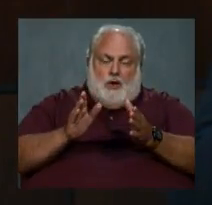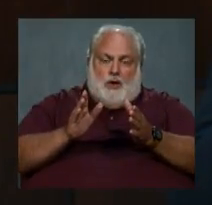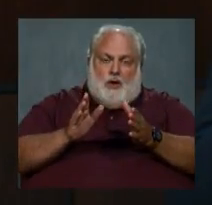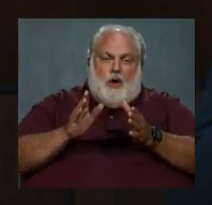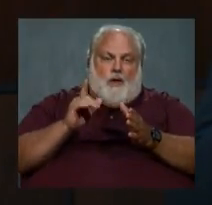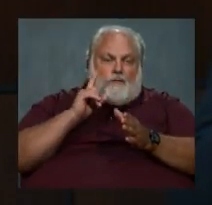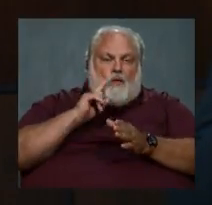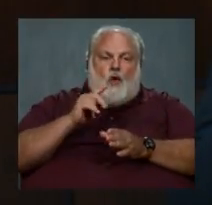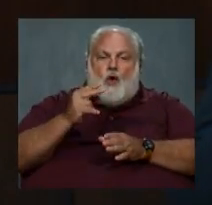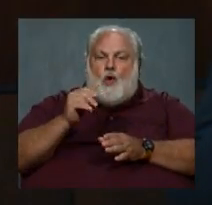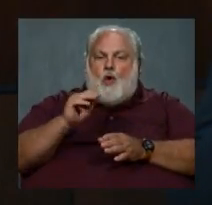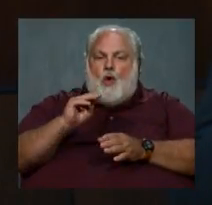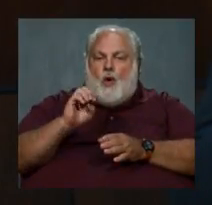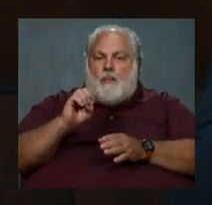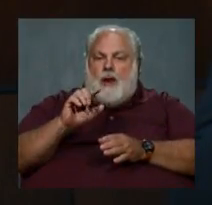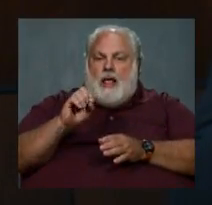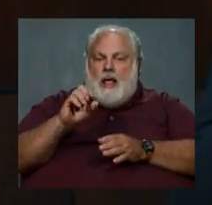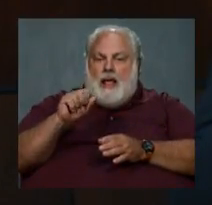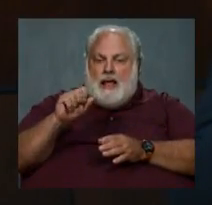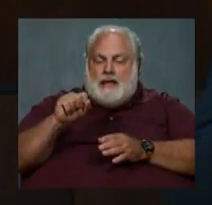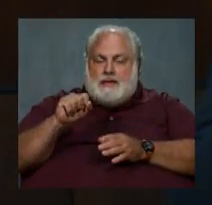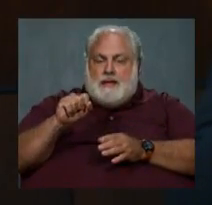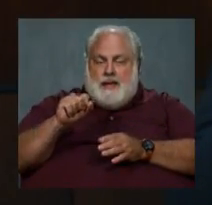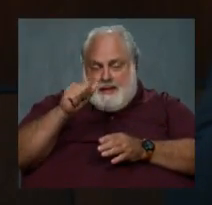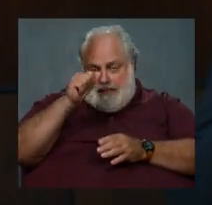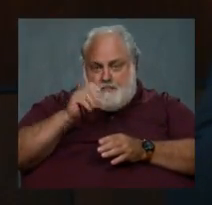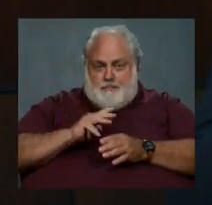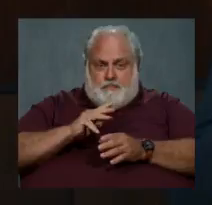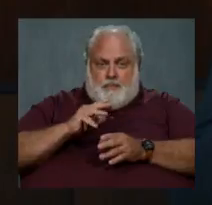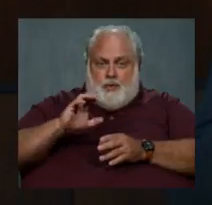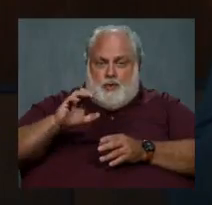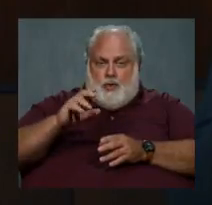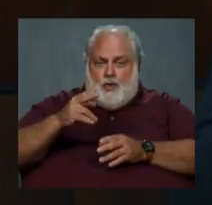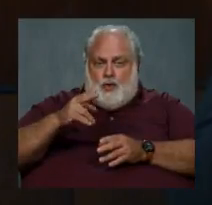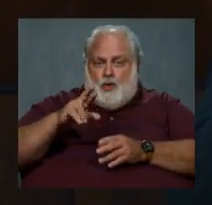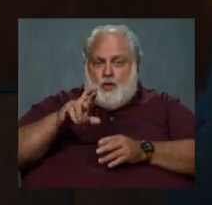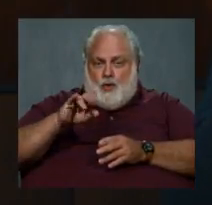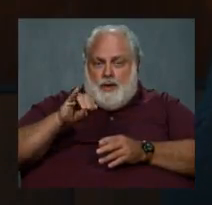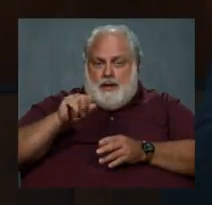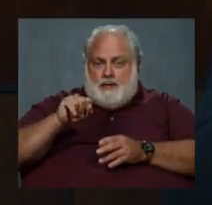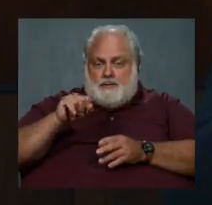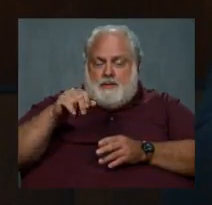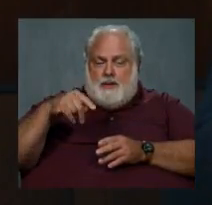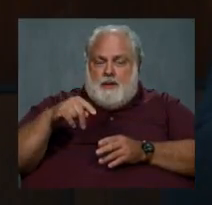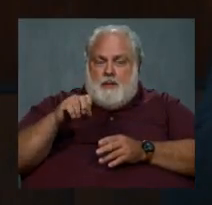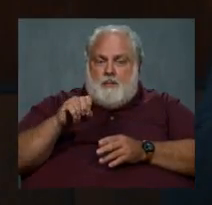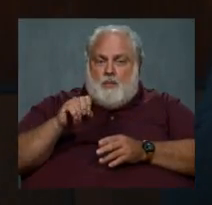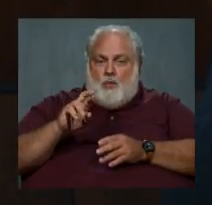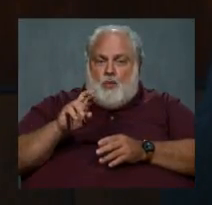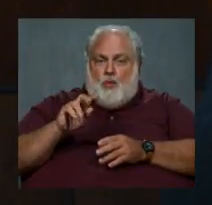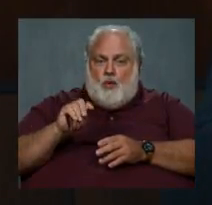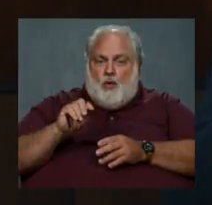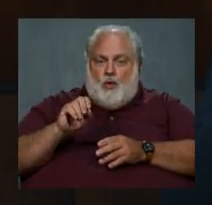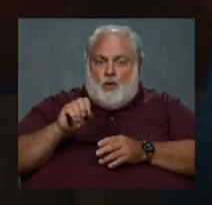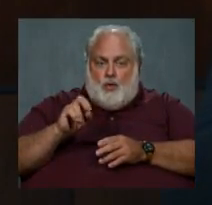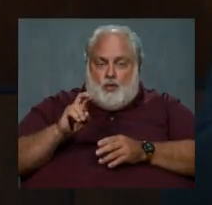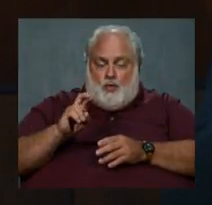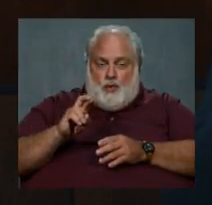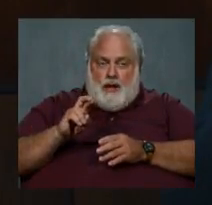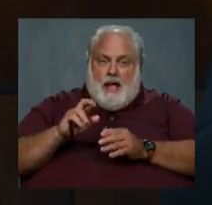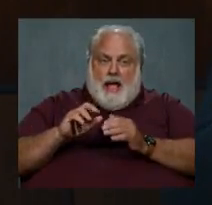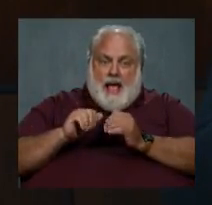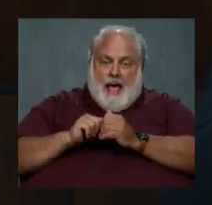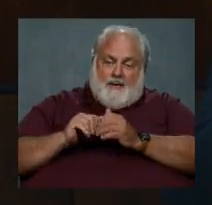liaison for the homeless, Chris Porter, who's been working in that area. And I think what you're saying is that it would be good if we can have a